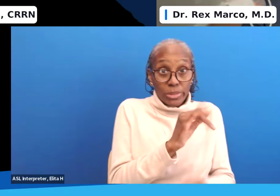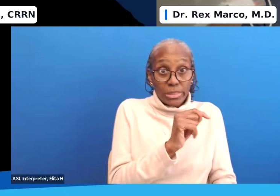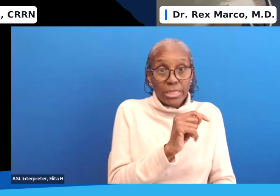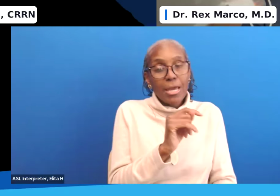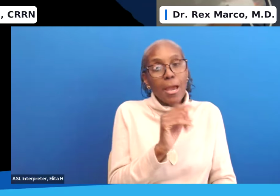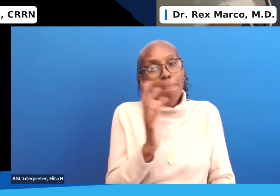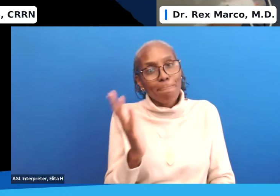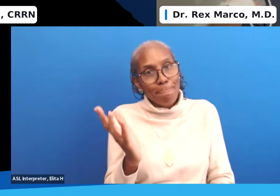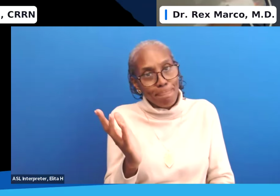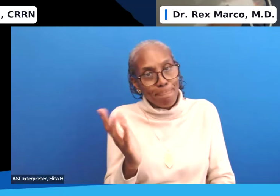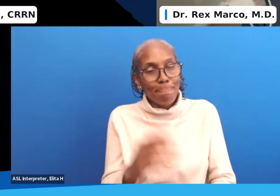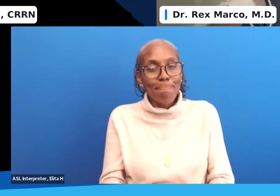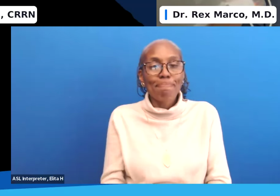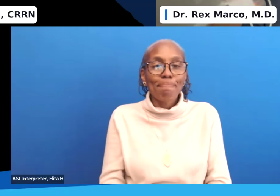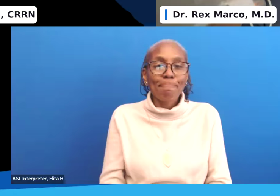mm,